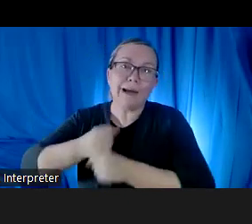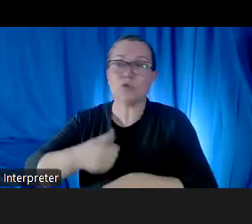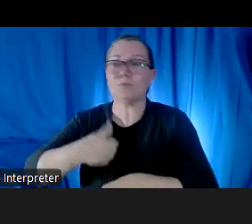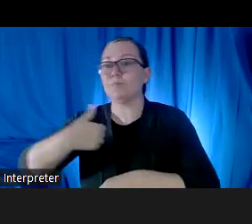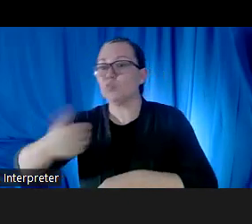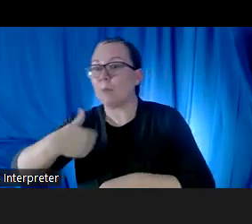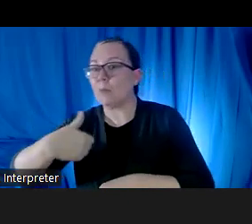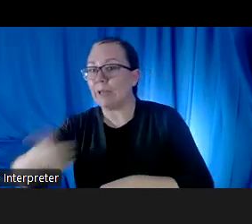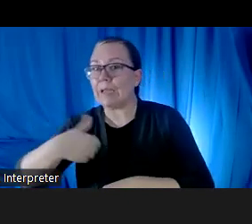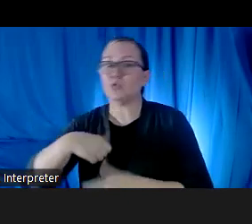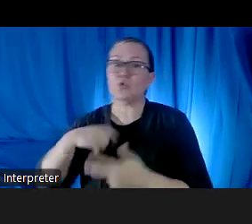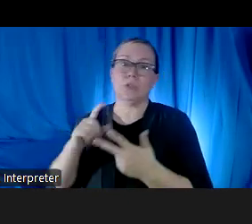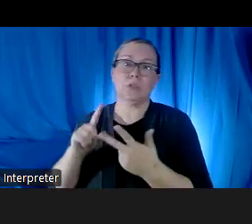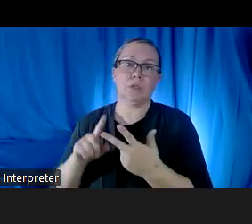transportation,